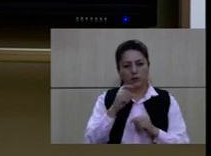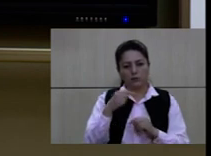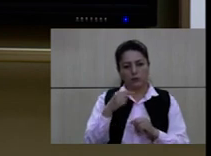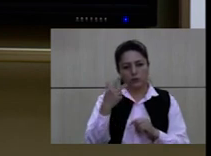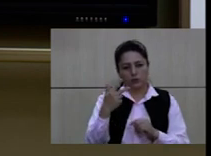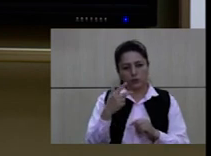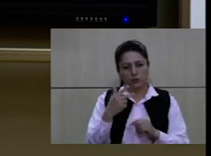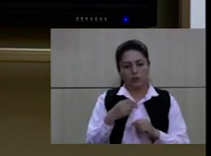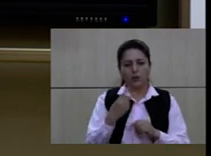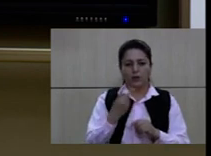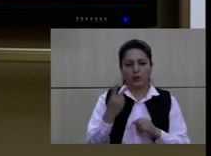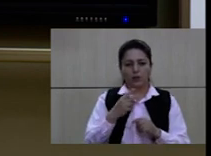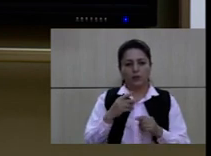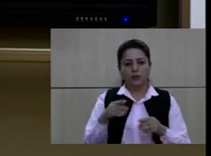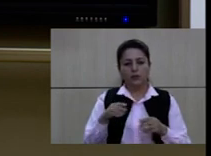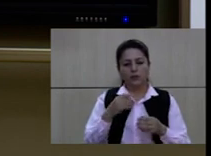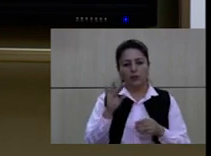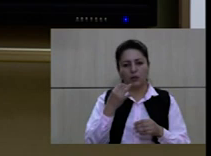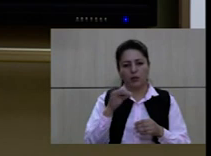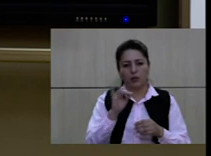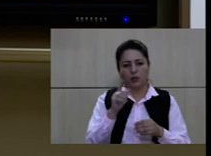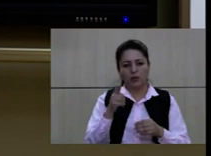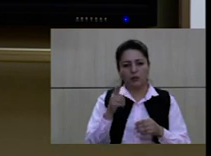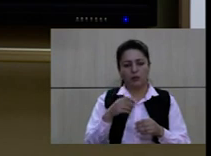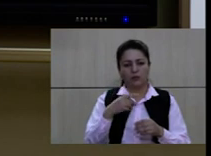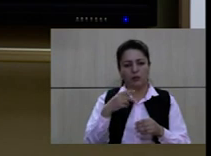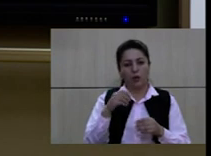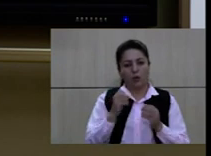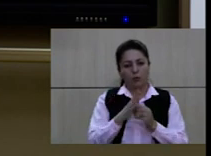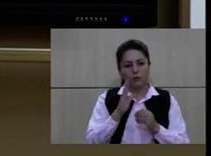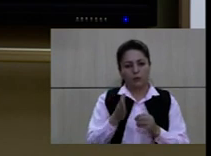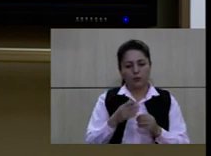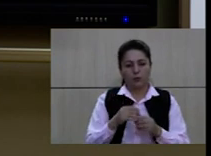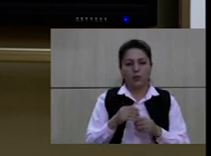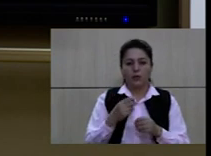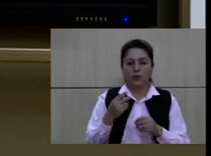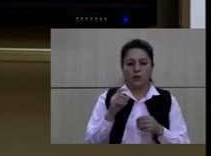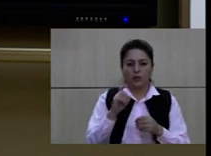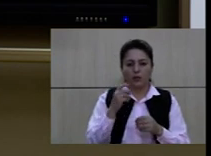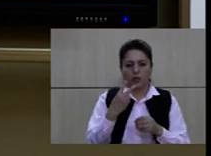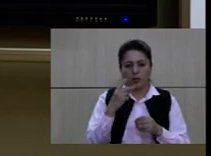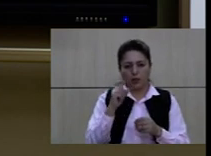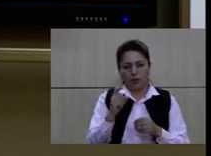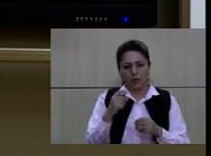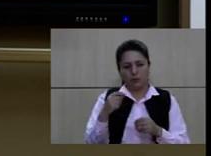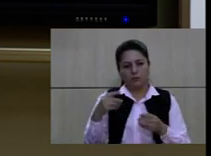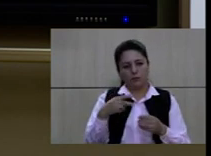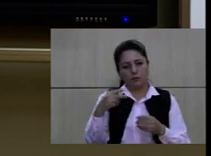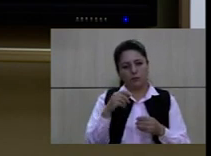ni, ikkalasini yig'indisini 15 ga tenglaymiz. 2X barobar 15 qo'shilgan